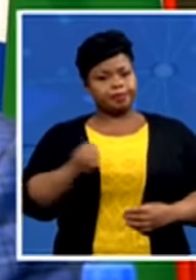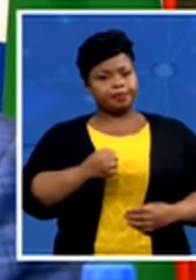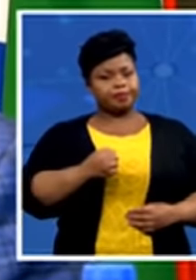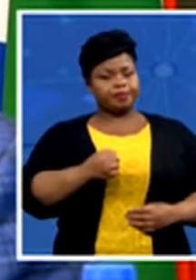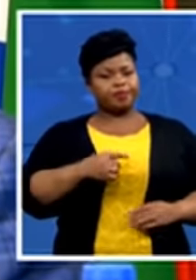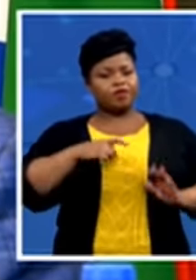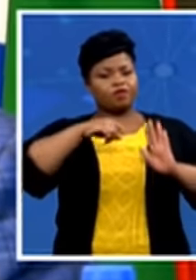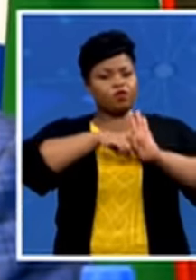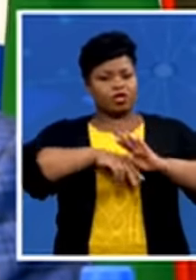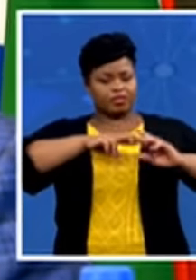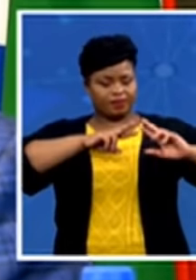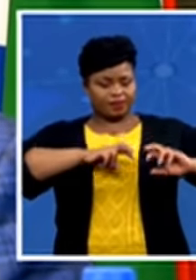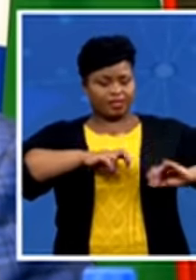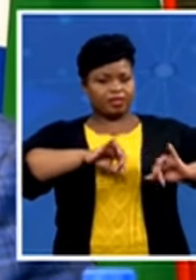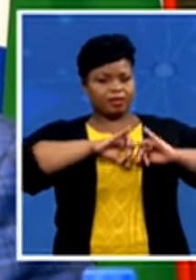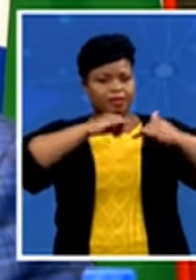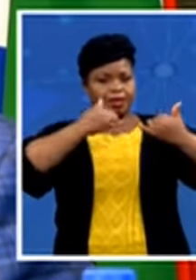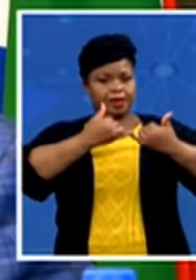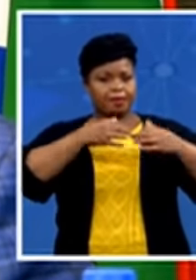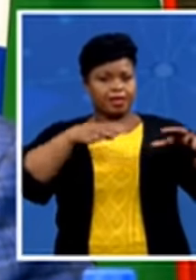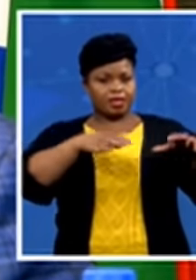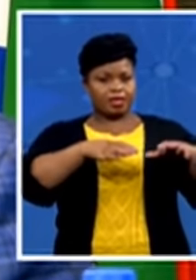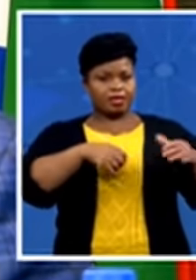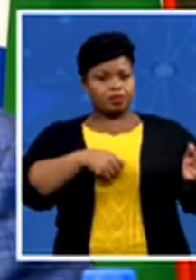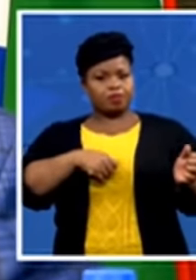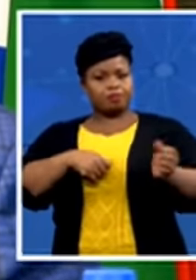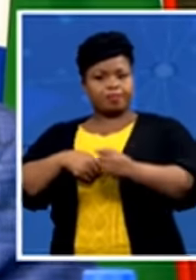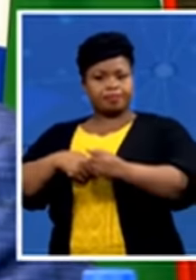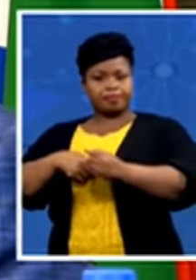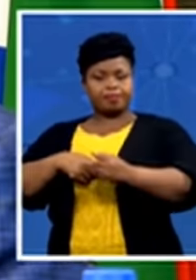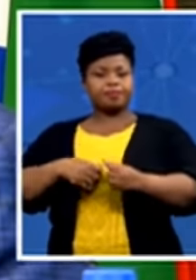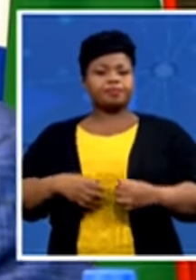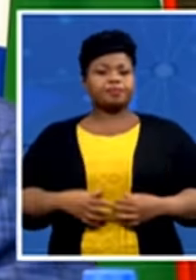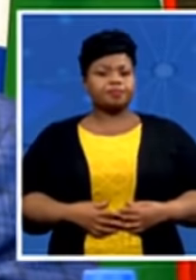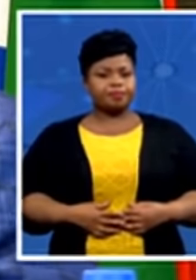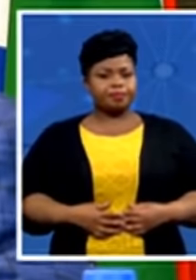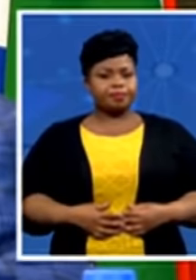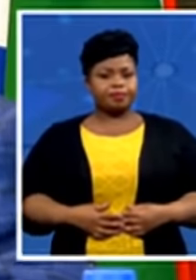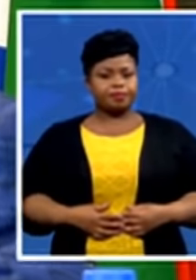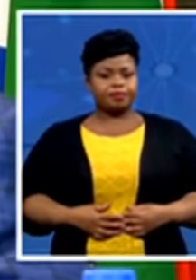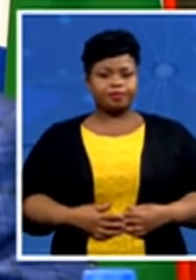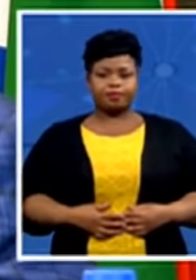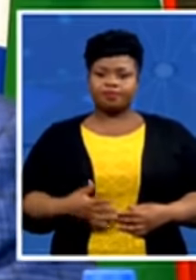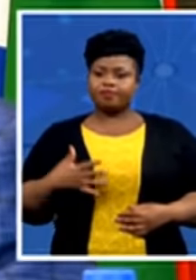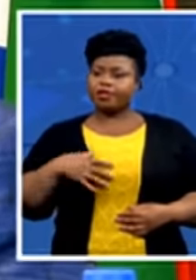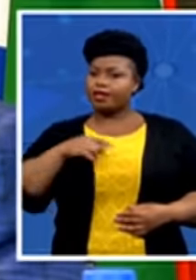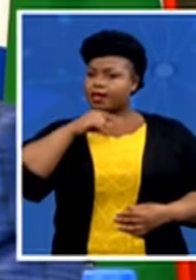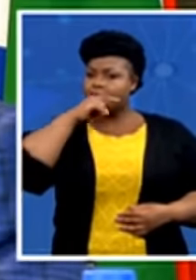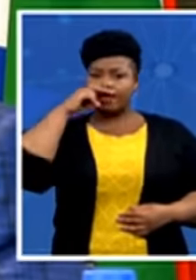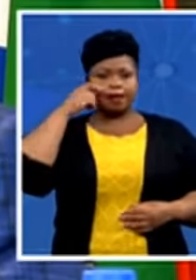company, and I shouldn't be mentioning their name as if we are promoting